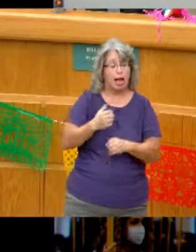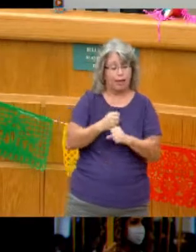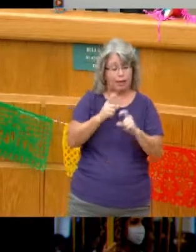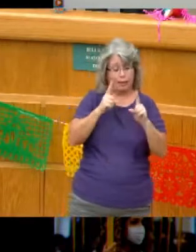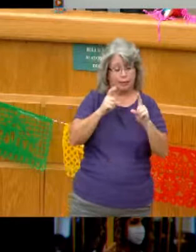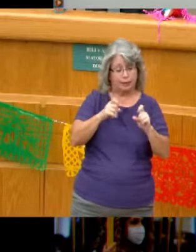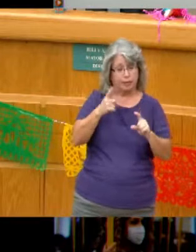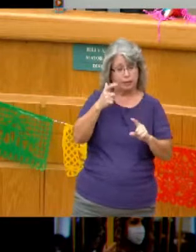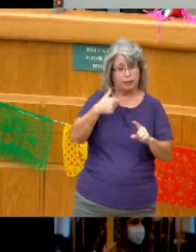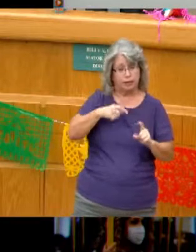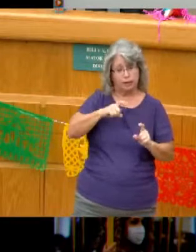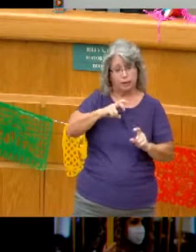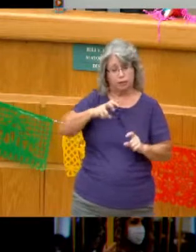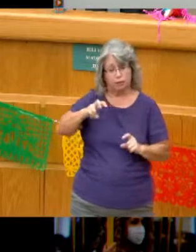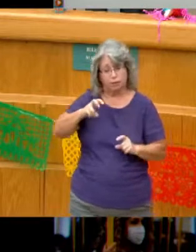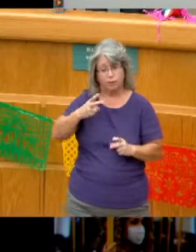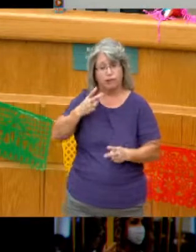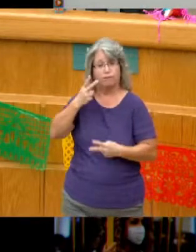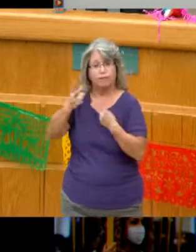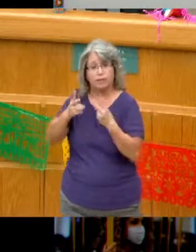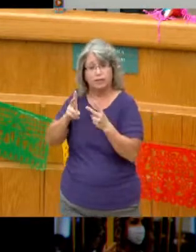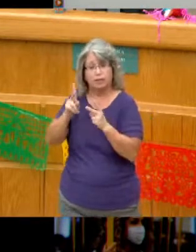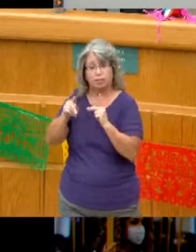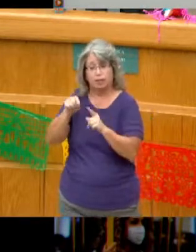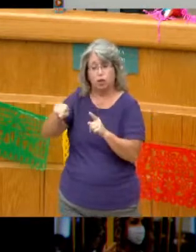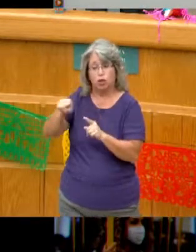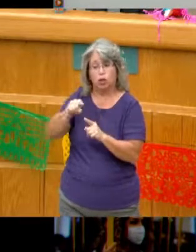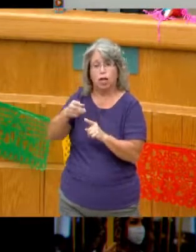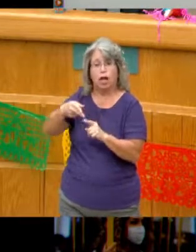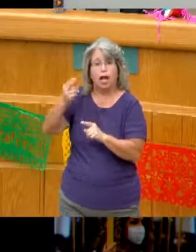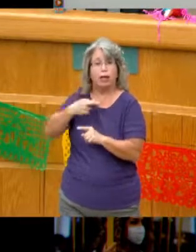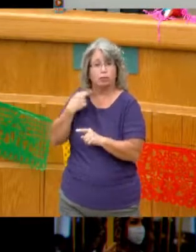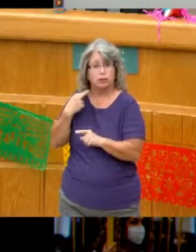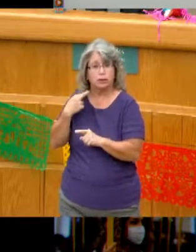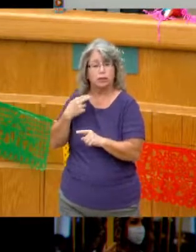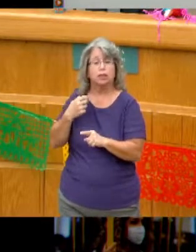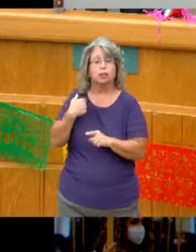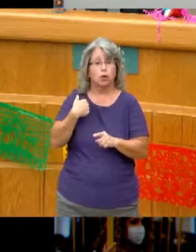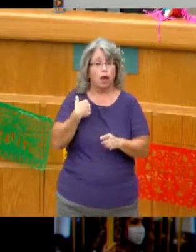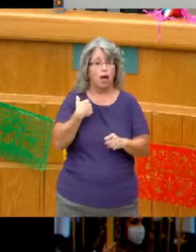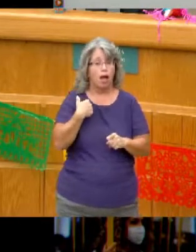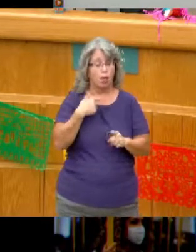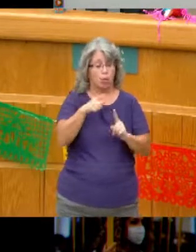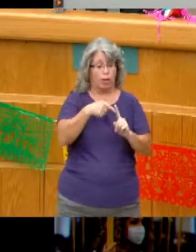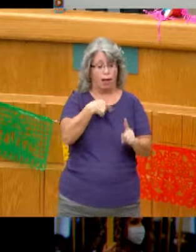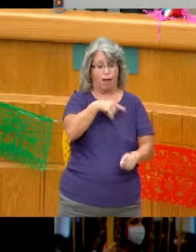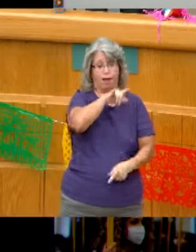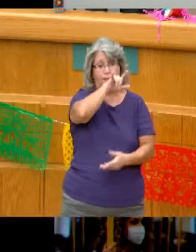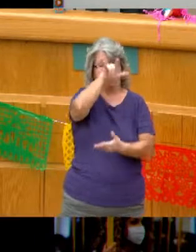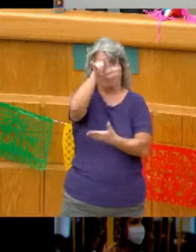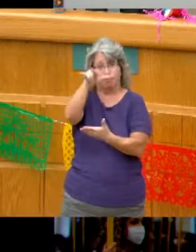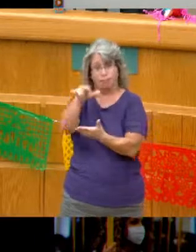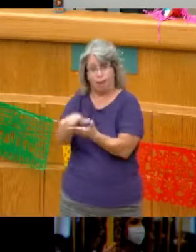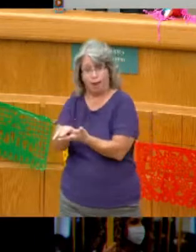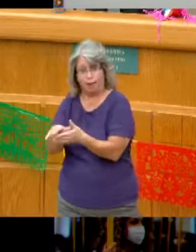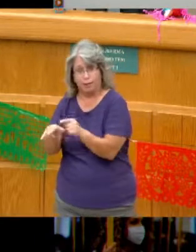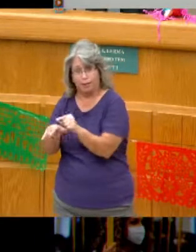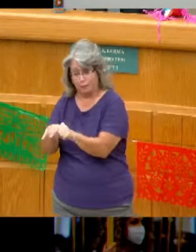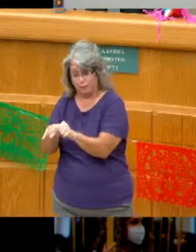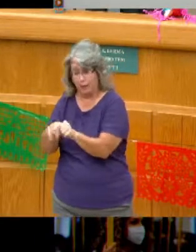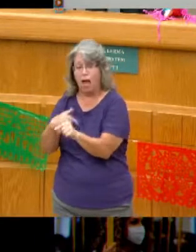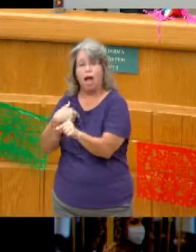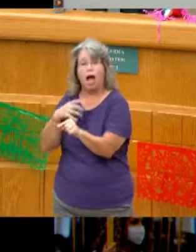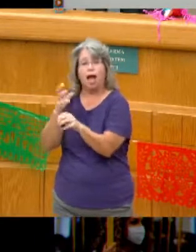COVID, even though they're vaccinated. So I got tested at the airport after I landed to make sure, or